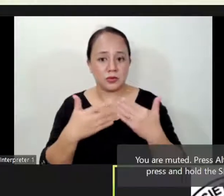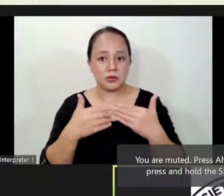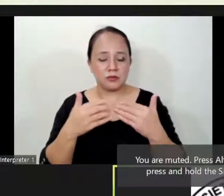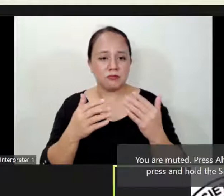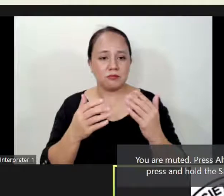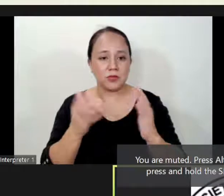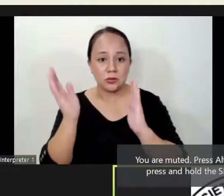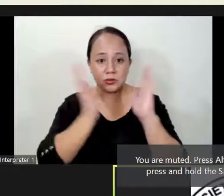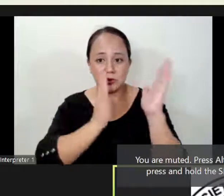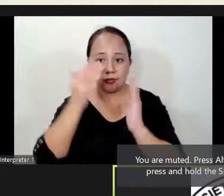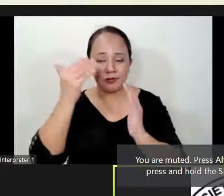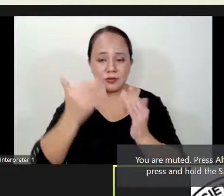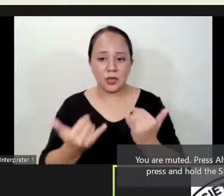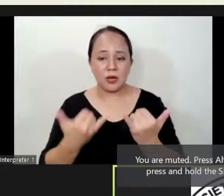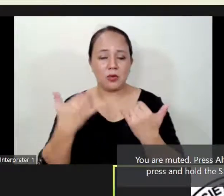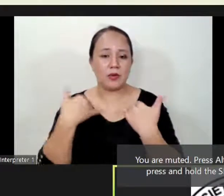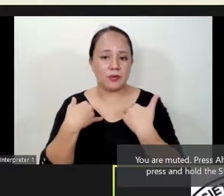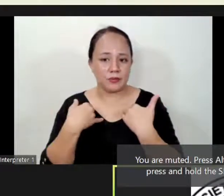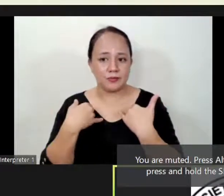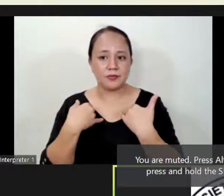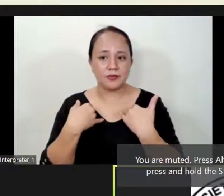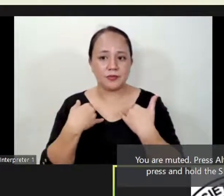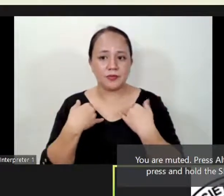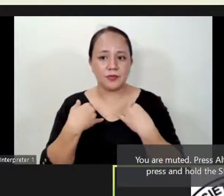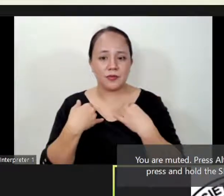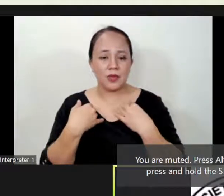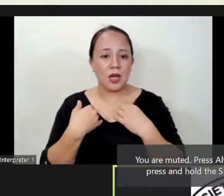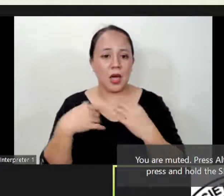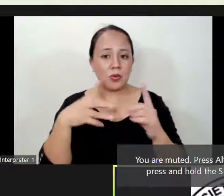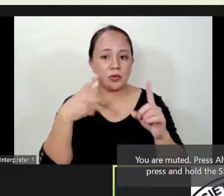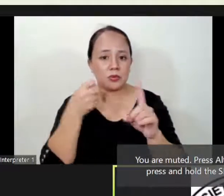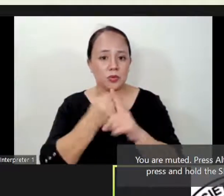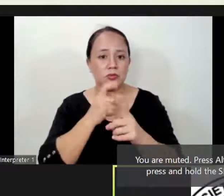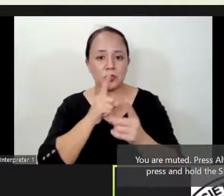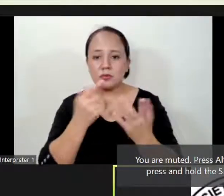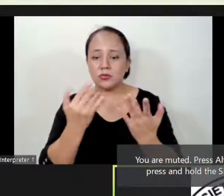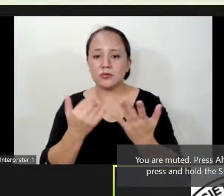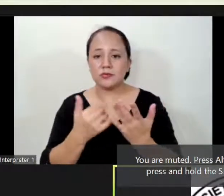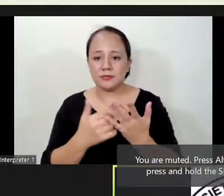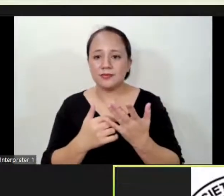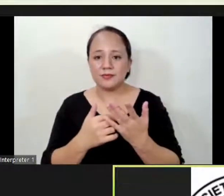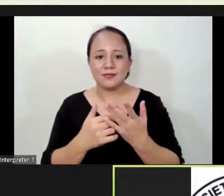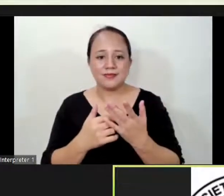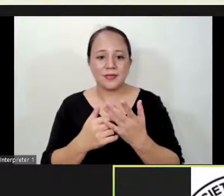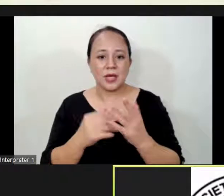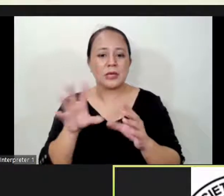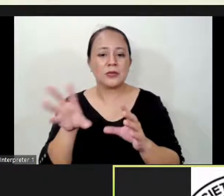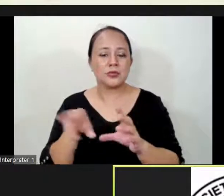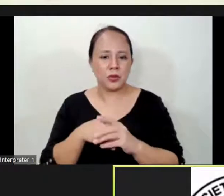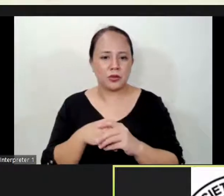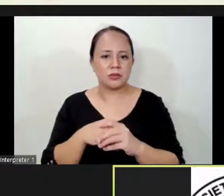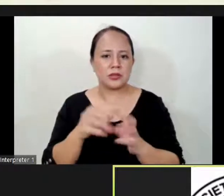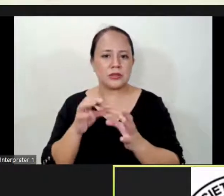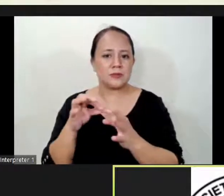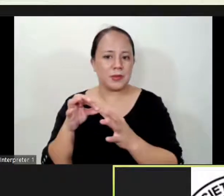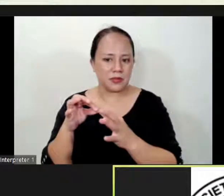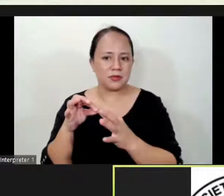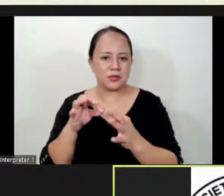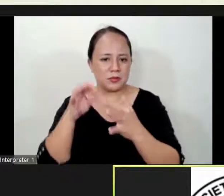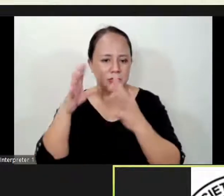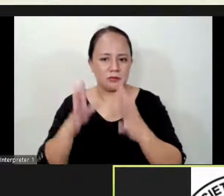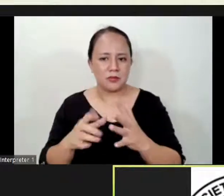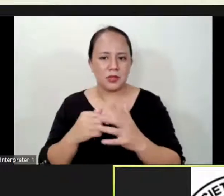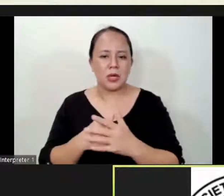And especially now that our aim really is to involve all the specialties. We are